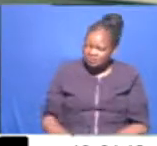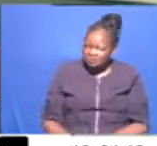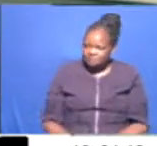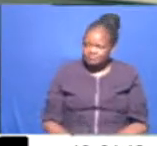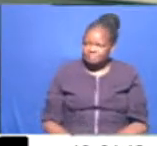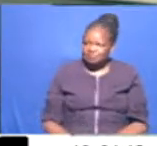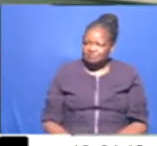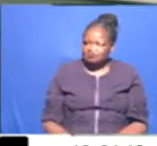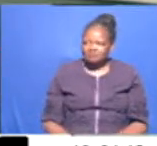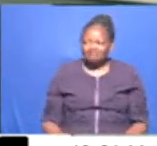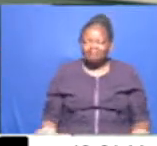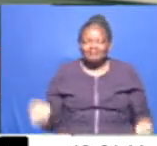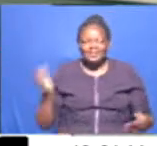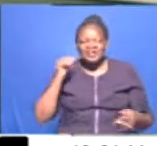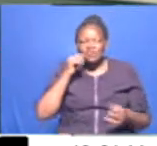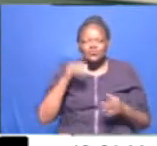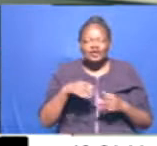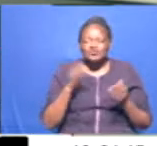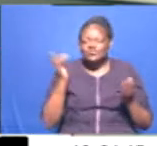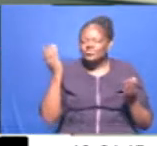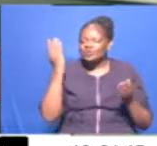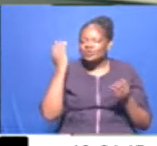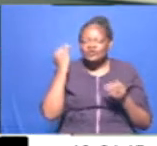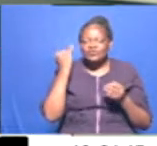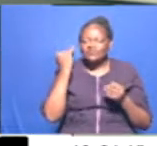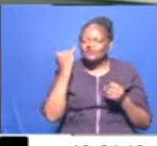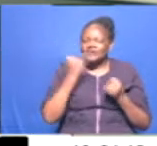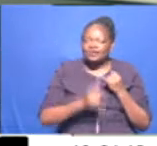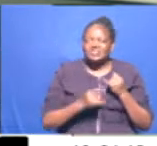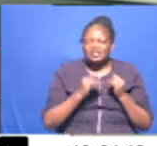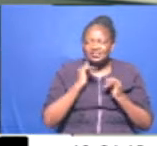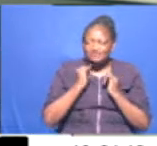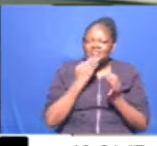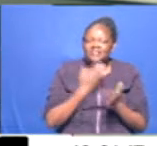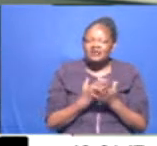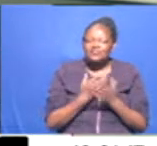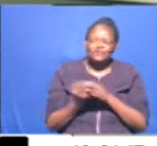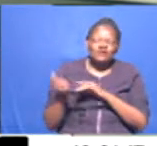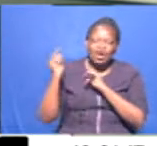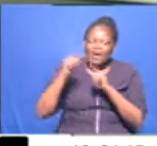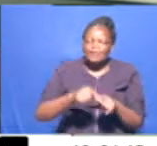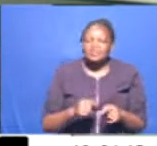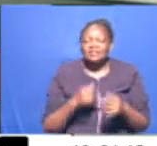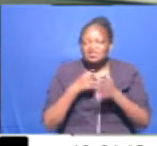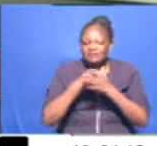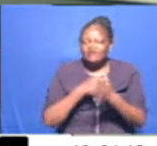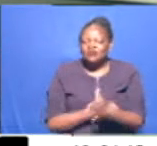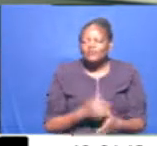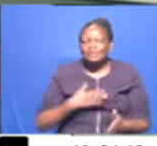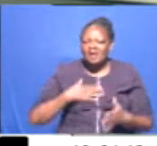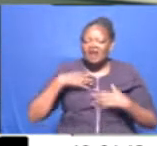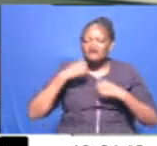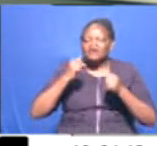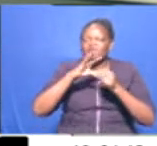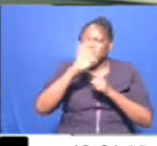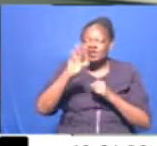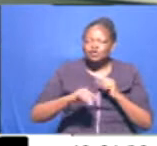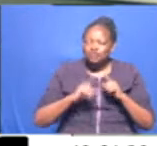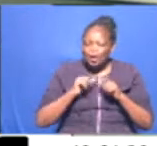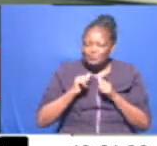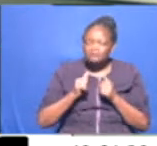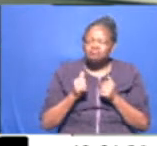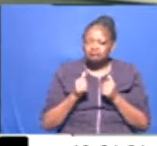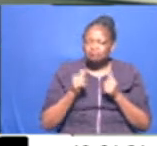a way to end this. Nancy Mwangi, thank you for creating time for us tonight. The founder of My Afya Africa, talking about mental